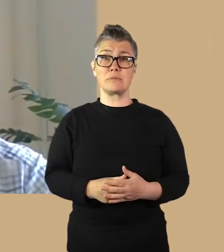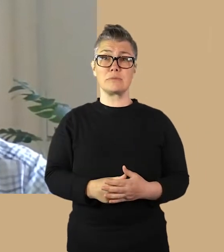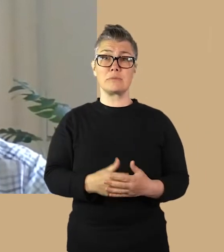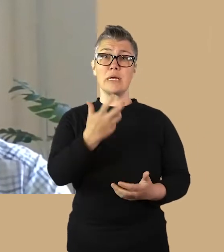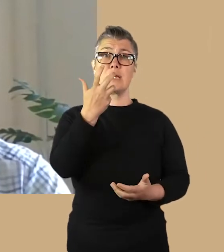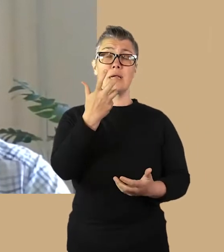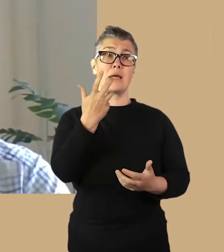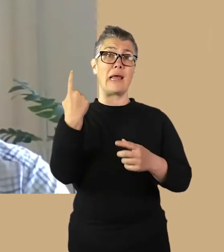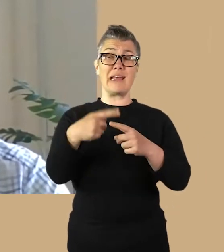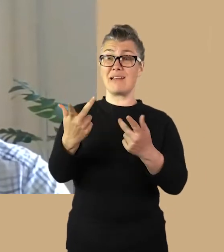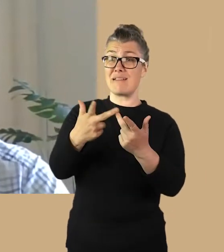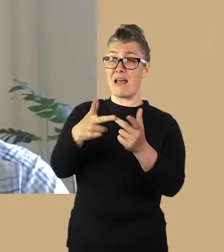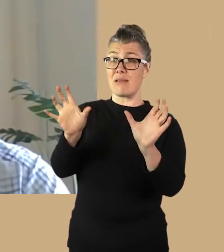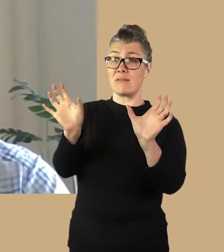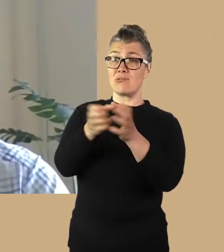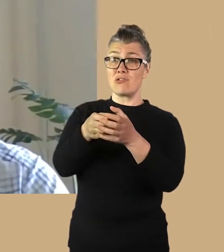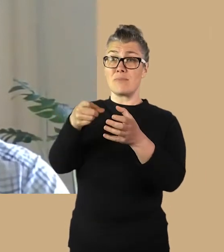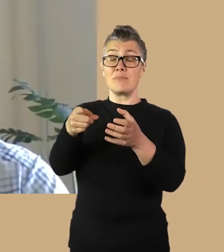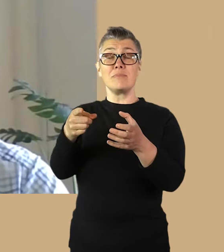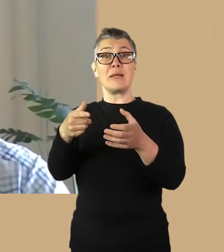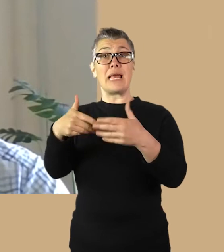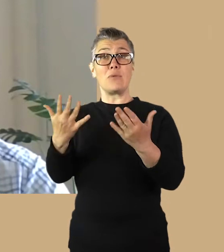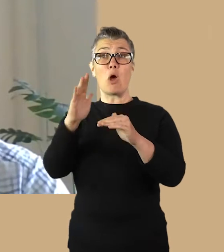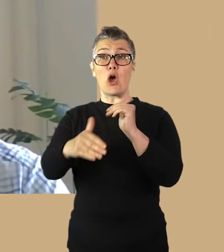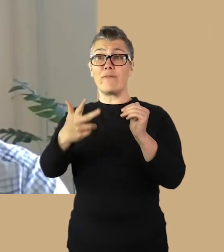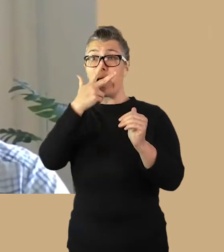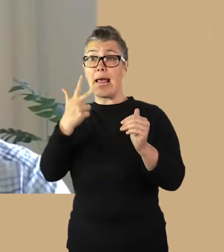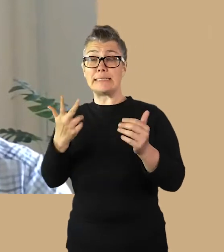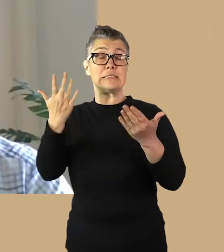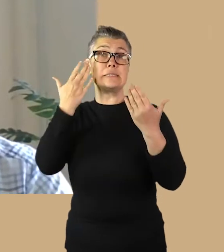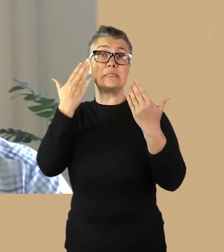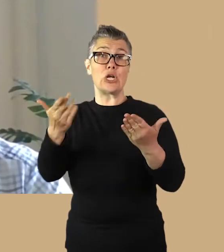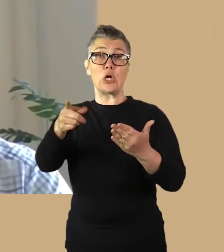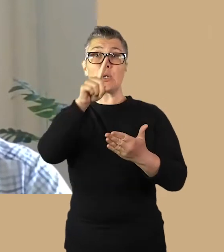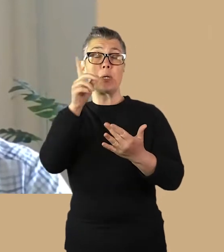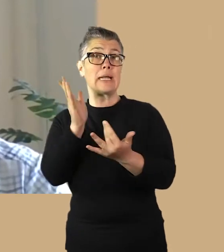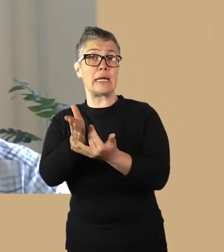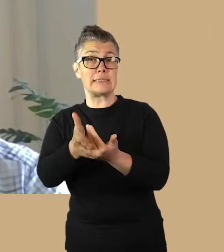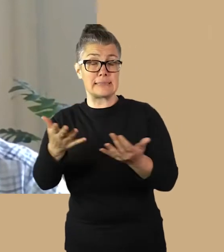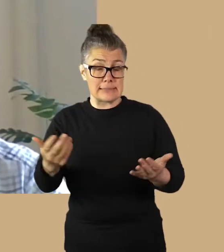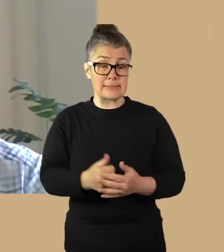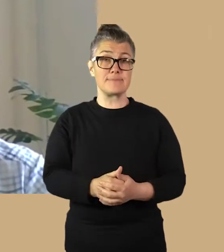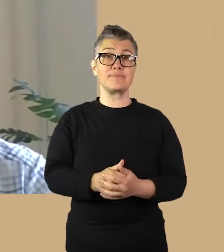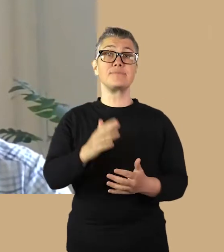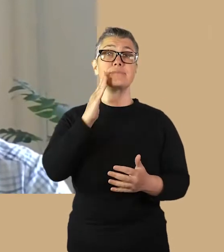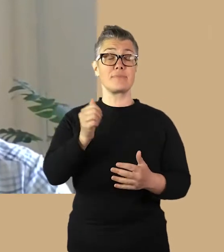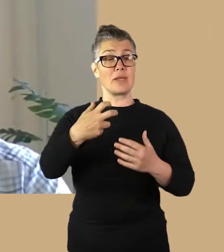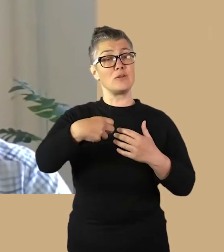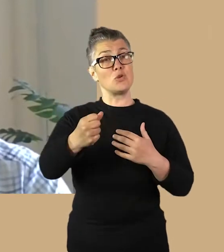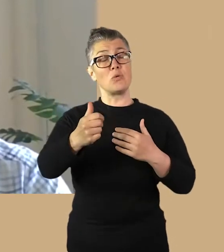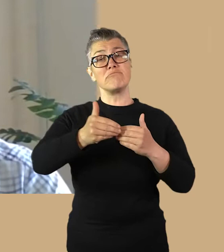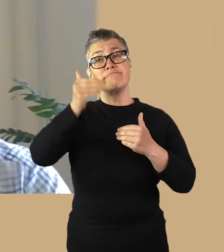provided her previous counselor didn't see anyone over the age of 18. She eventually graduated, taking